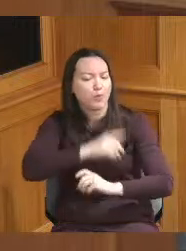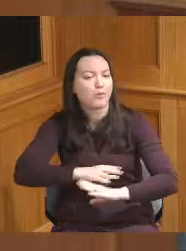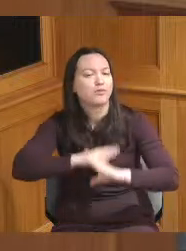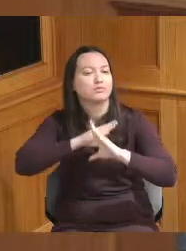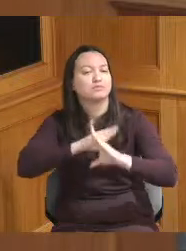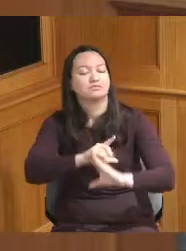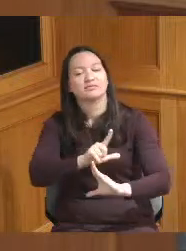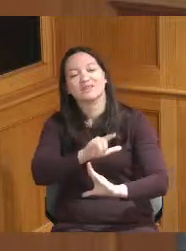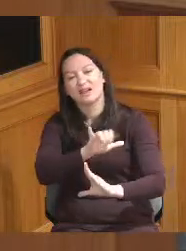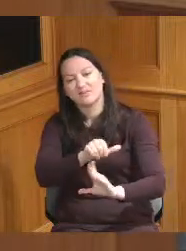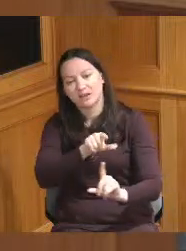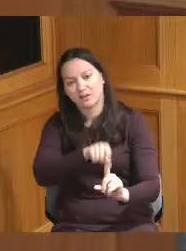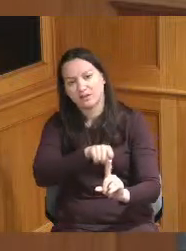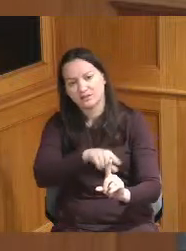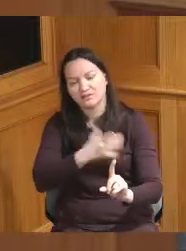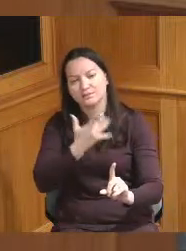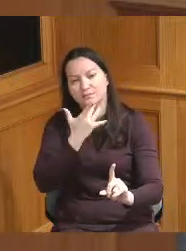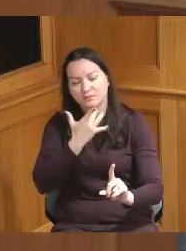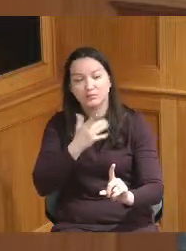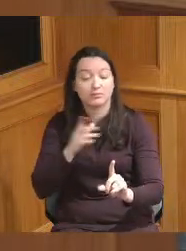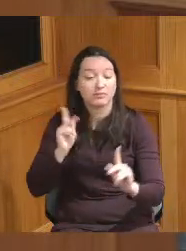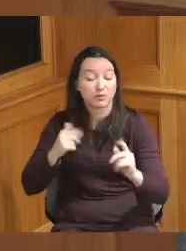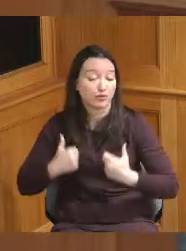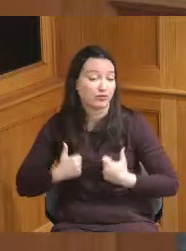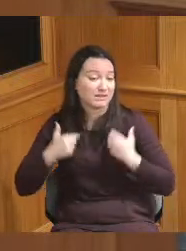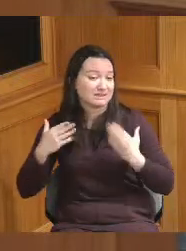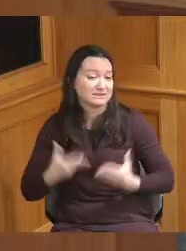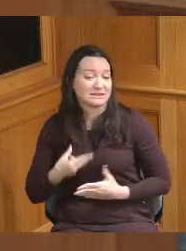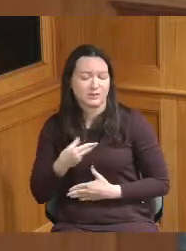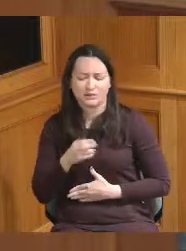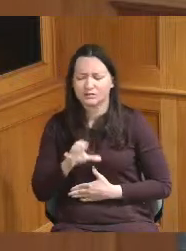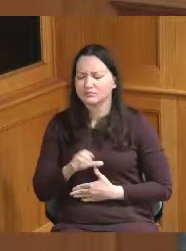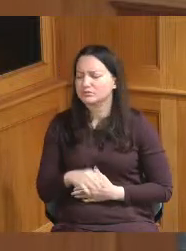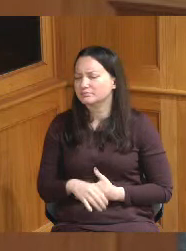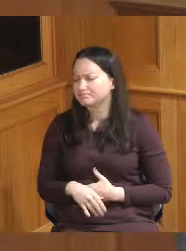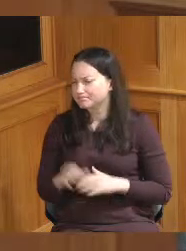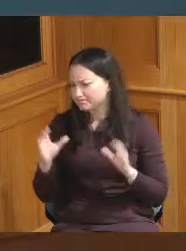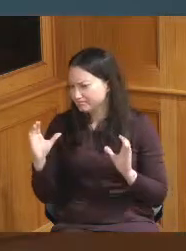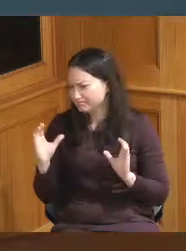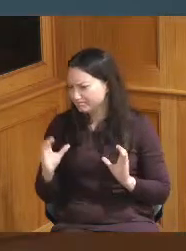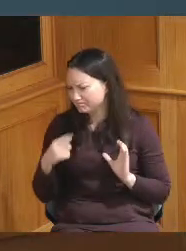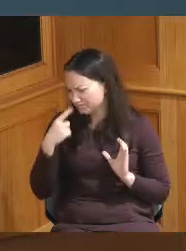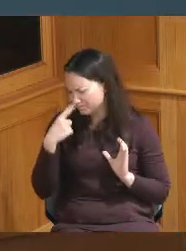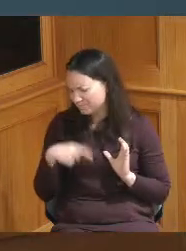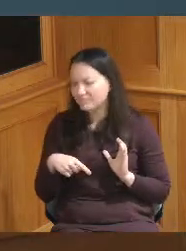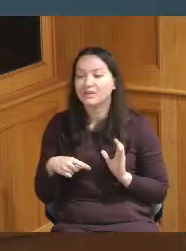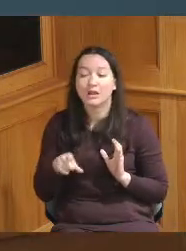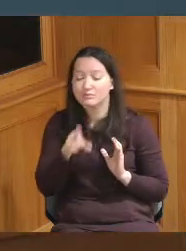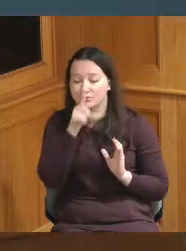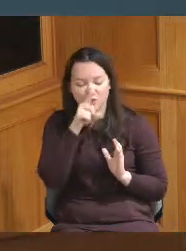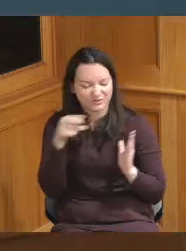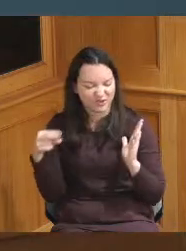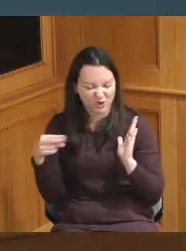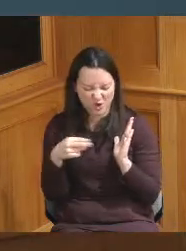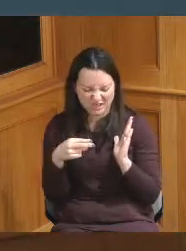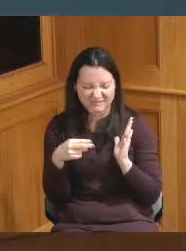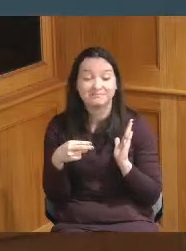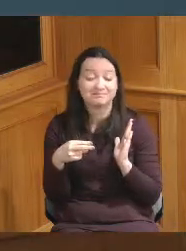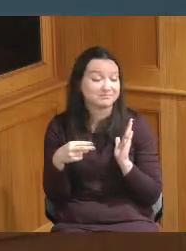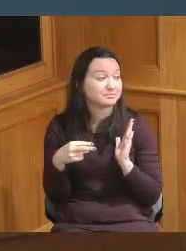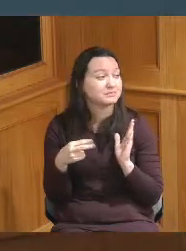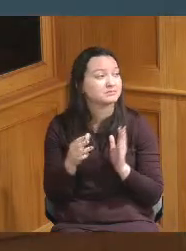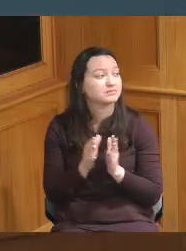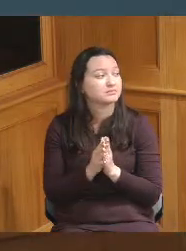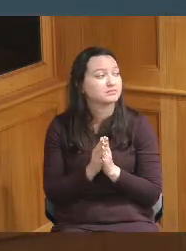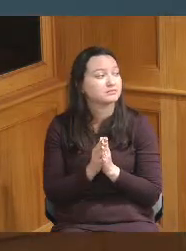levy and our residents of the community. Okay. And then can you also, when you're looking at, I'm sure you already are, but I just want to mm-hmm. throw this